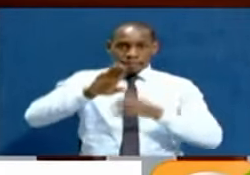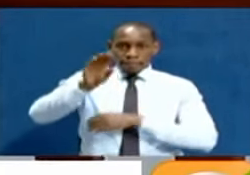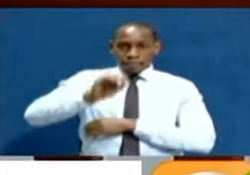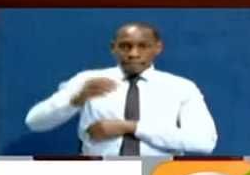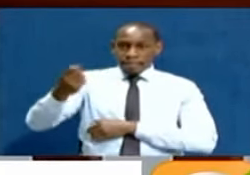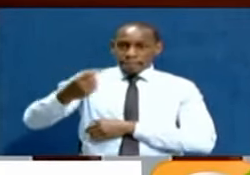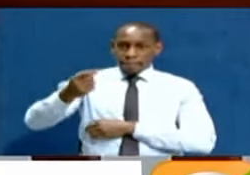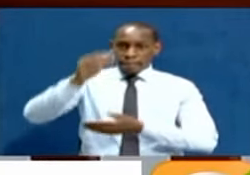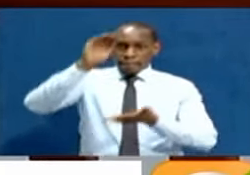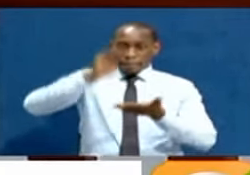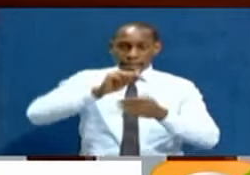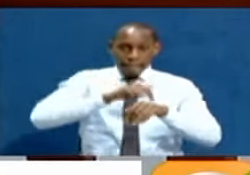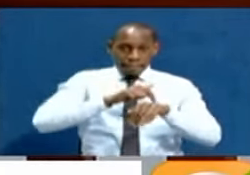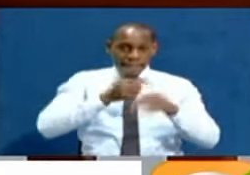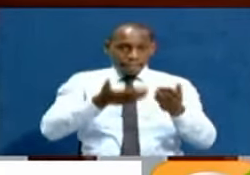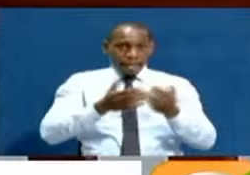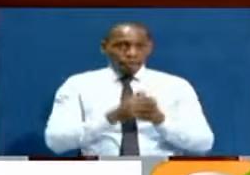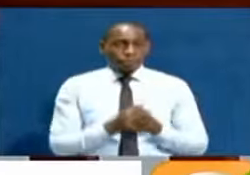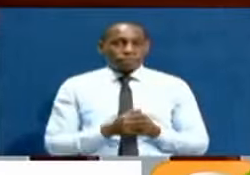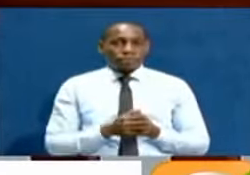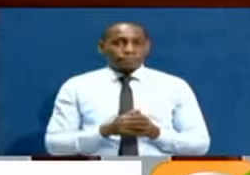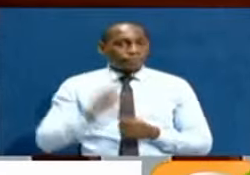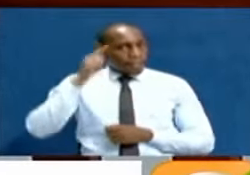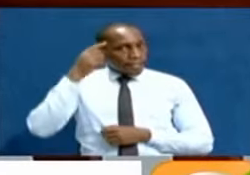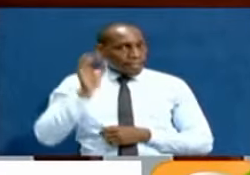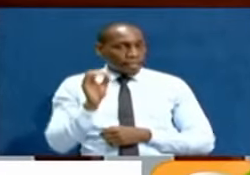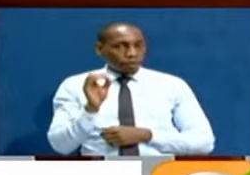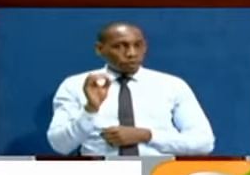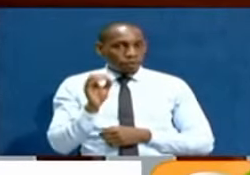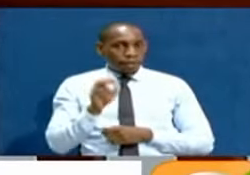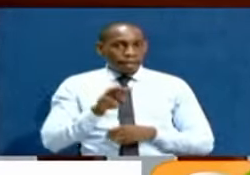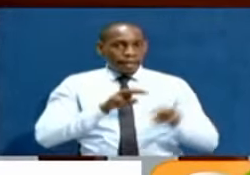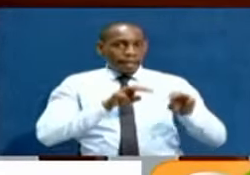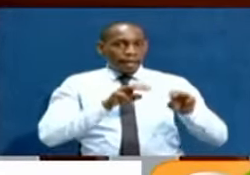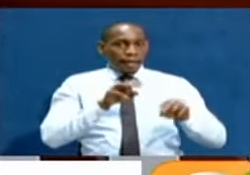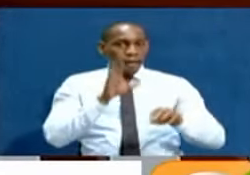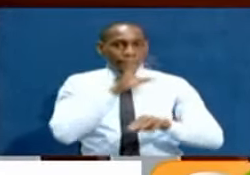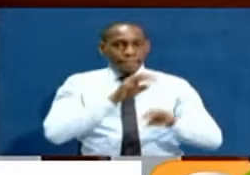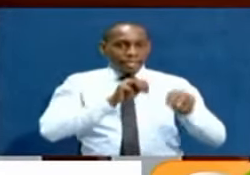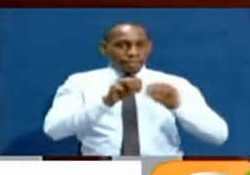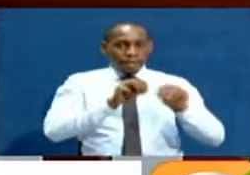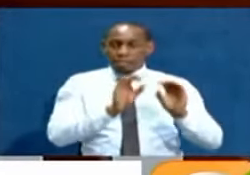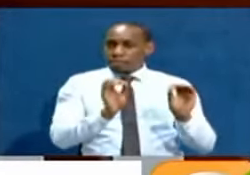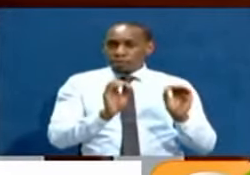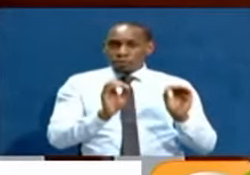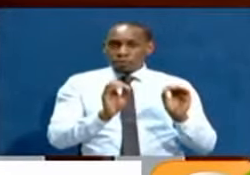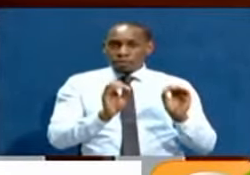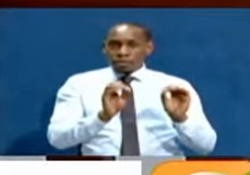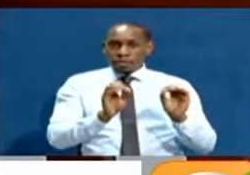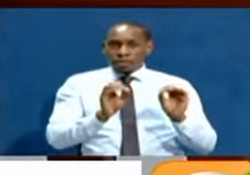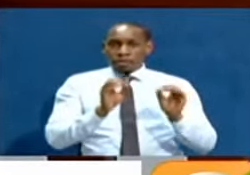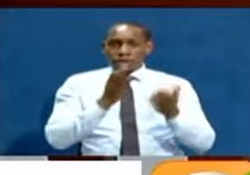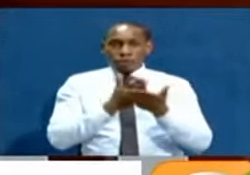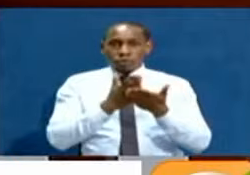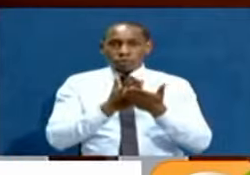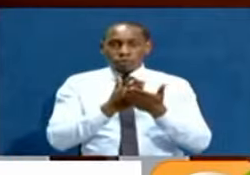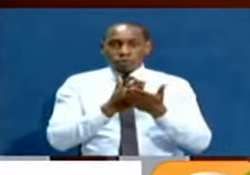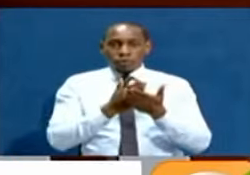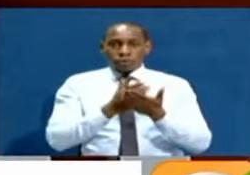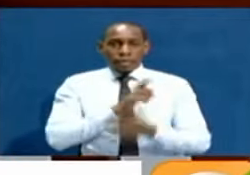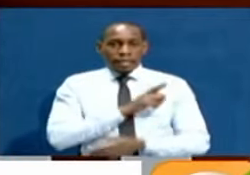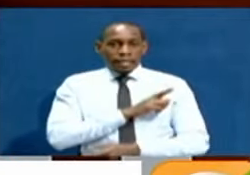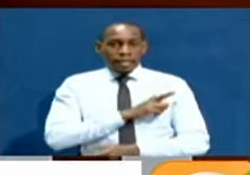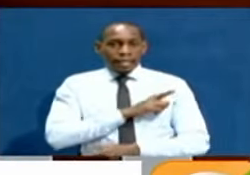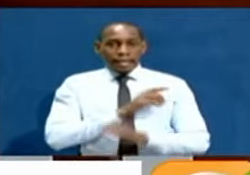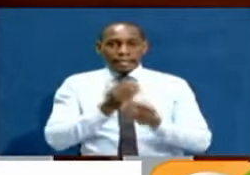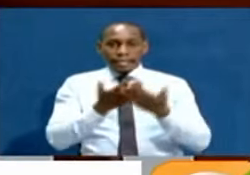salary cuts during this time, it's not mismanagement. It's purely that it was a very unlucky thing that, you